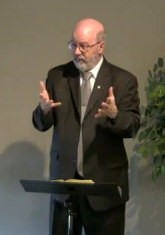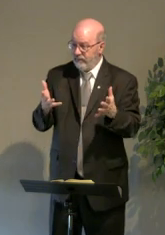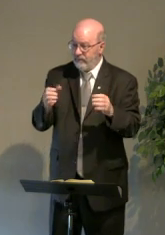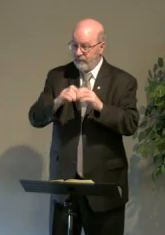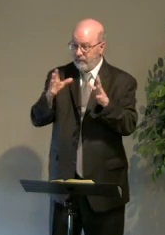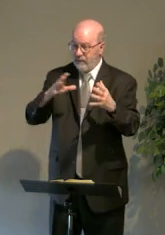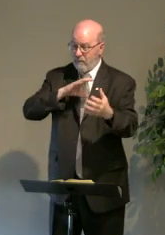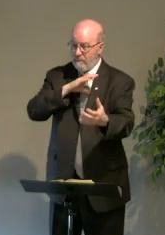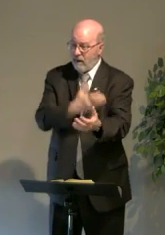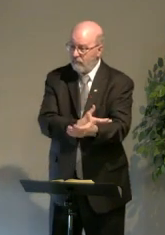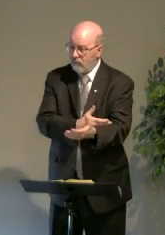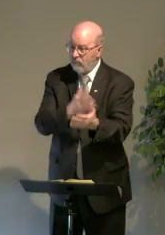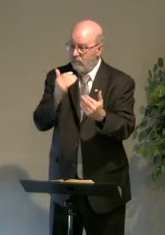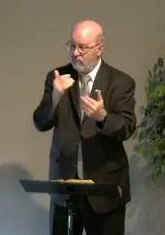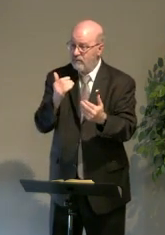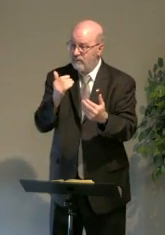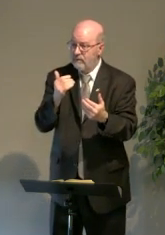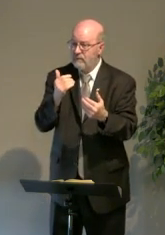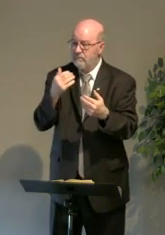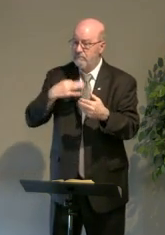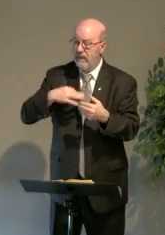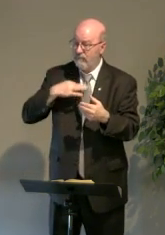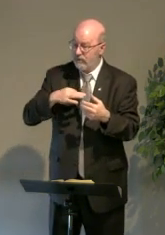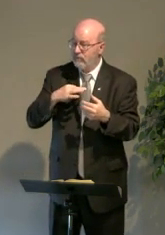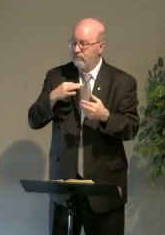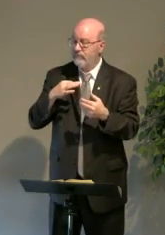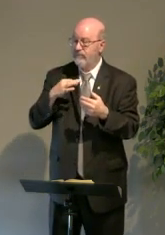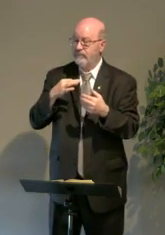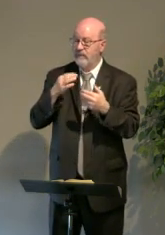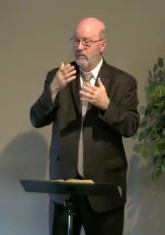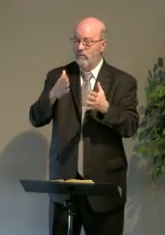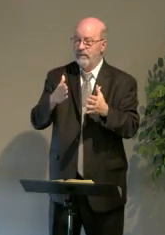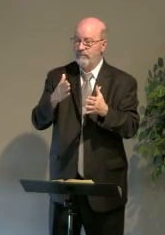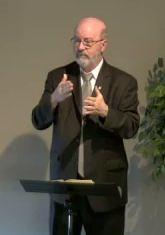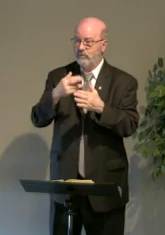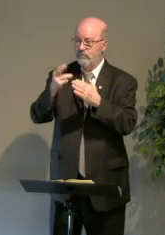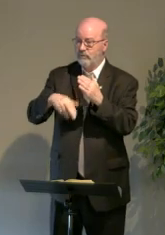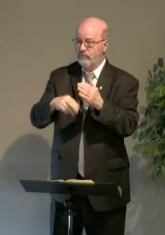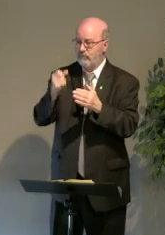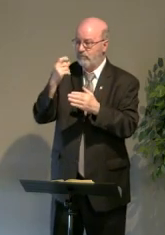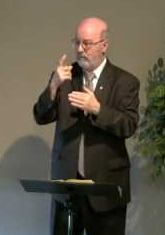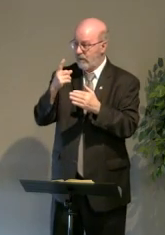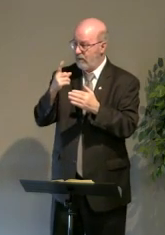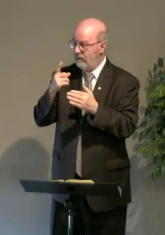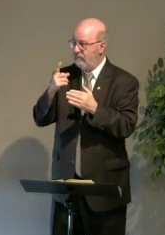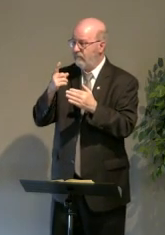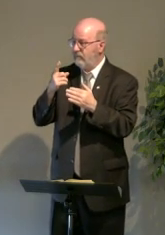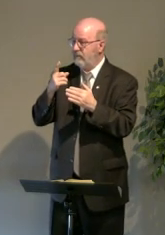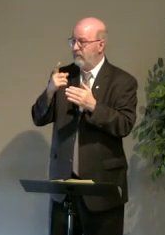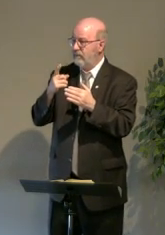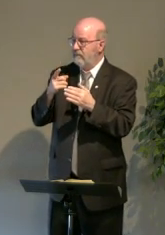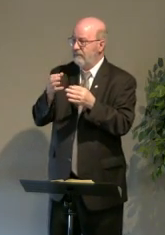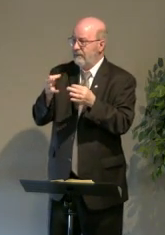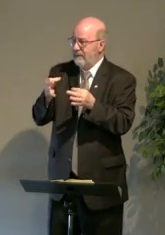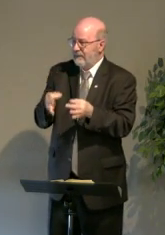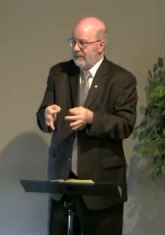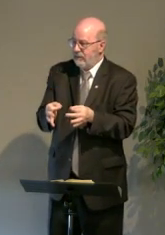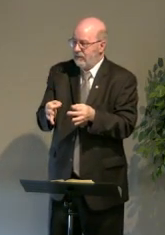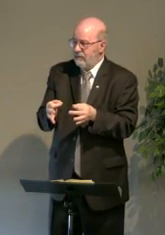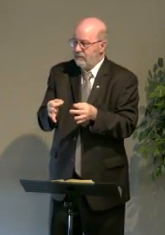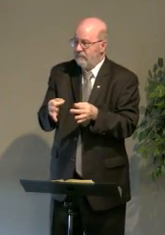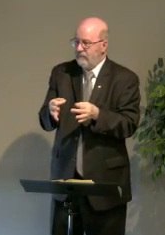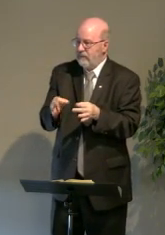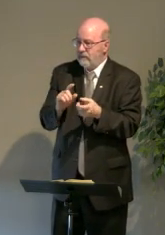and powerful, and hopefully, of course, beneficial, and in a way that results in understanding and decision